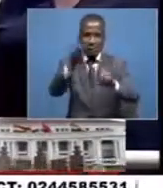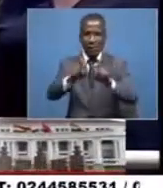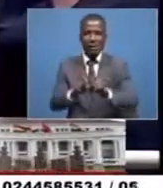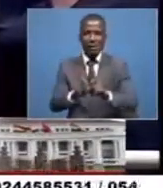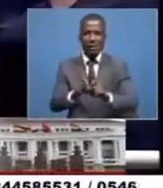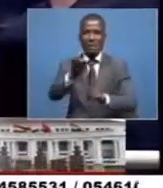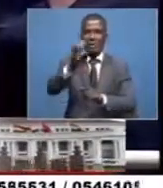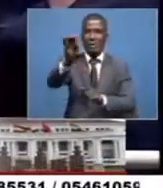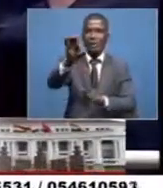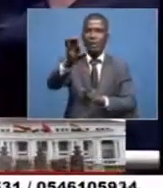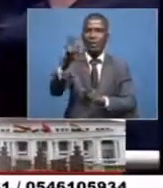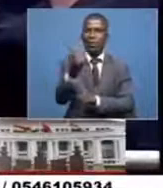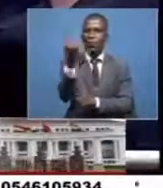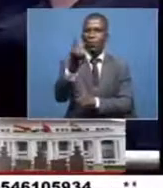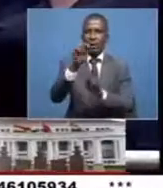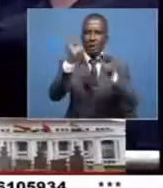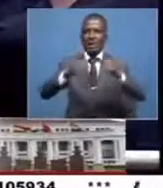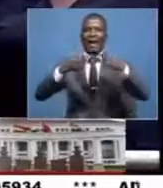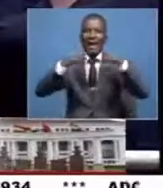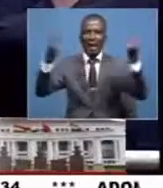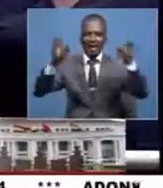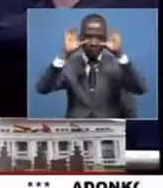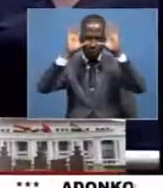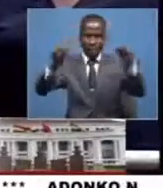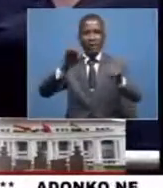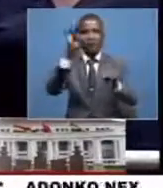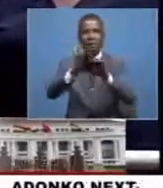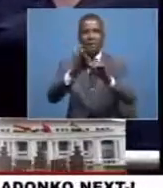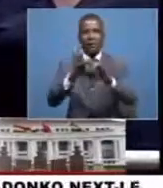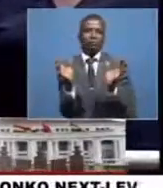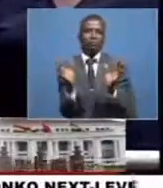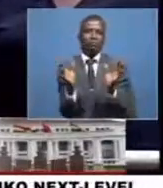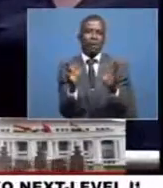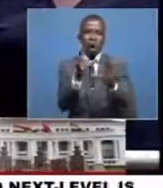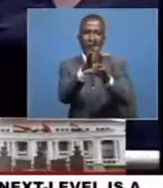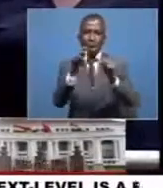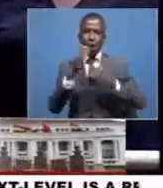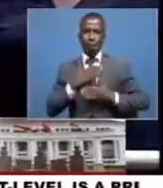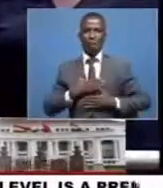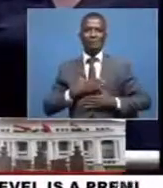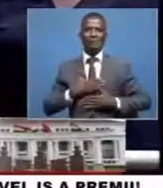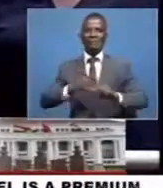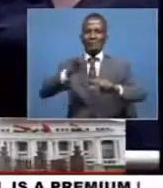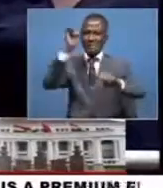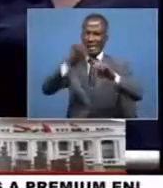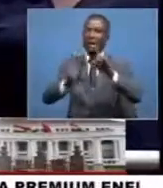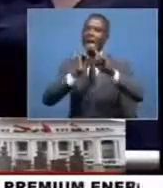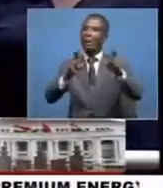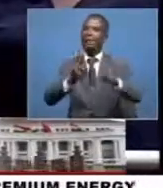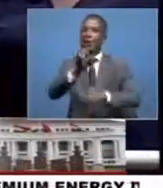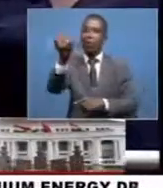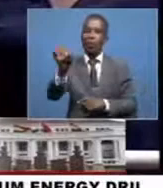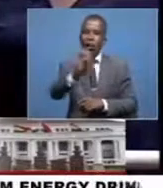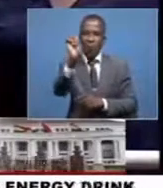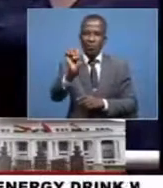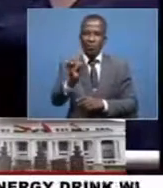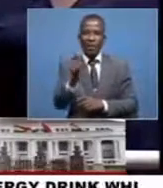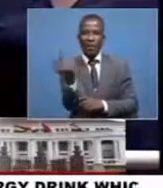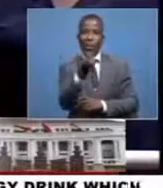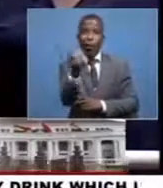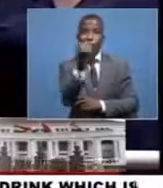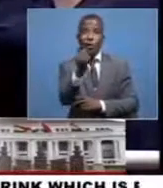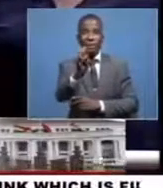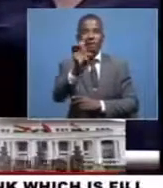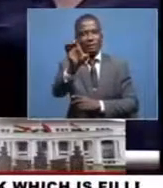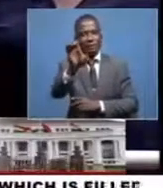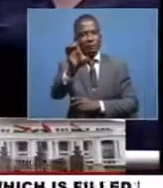kwa ne returning officer o Ghana nsem so ebisa no obi ntimi yi no kire ono je mensa no betime yi no enti e ba makota